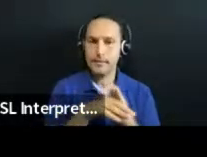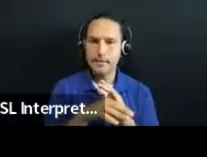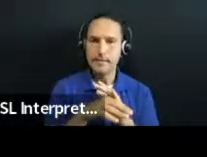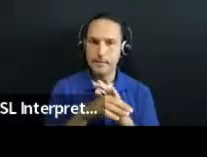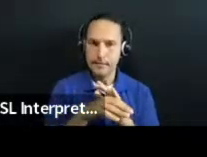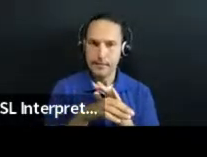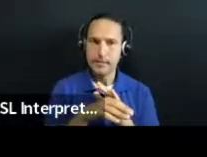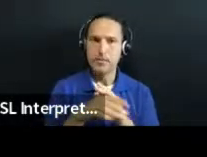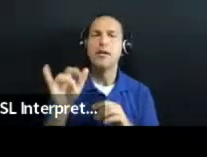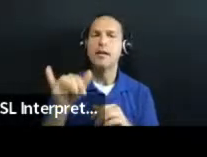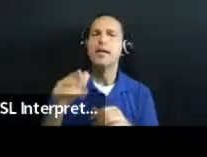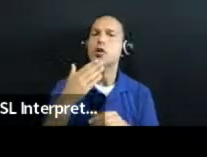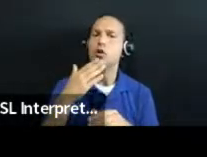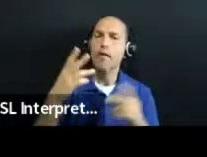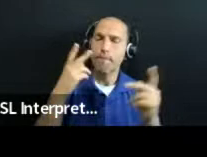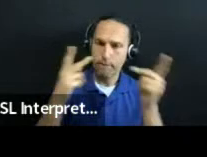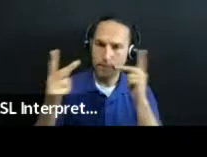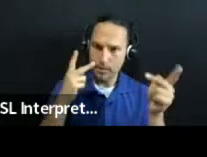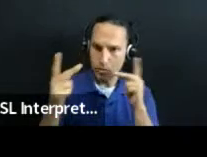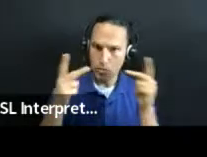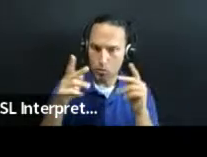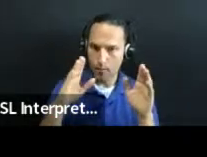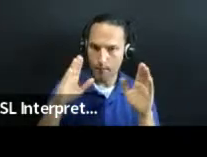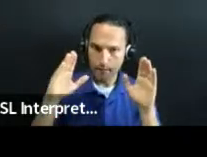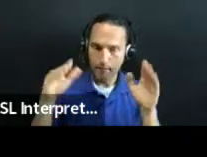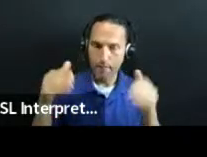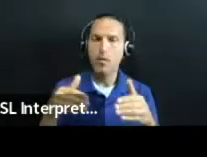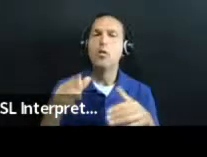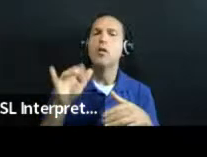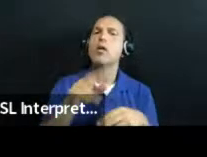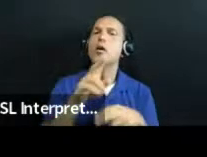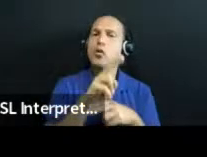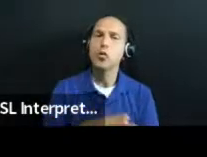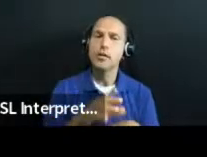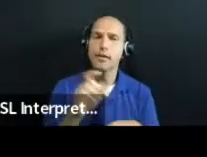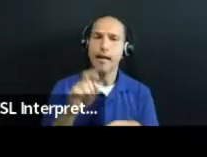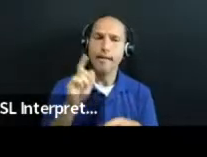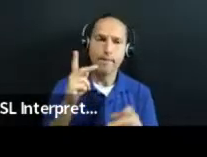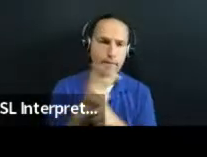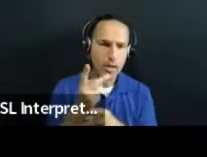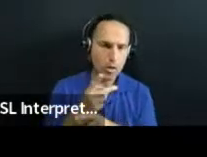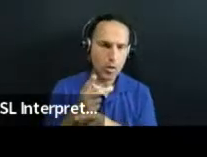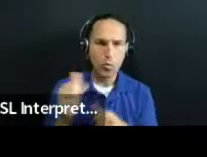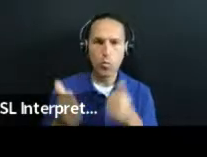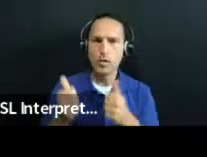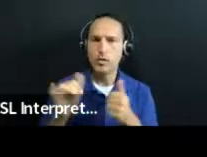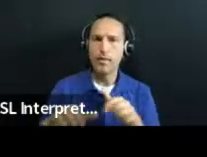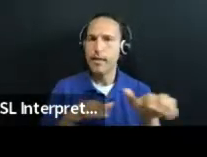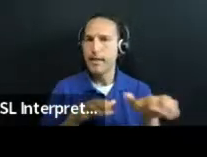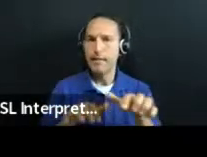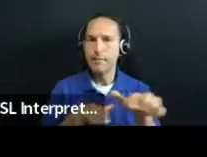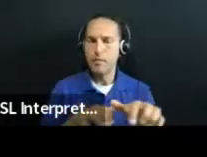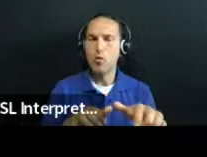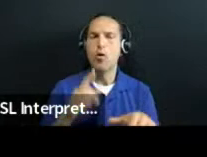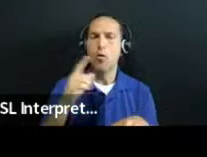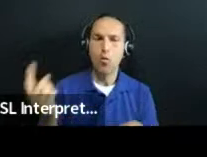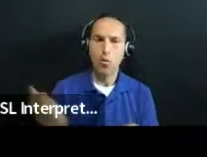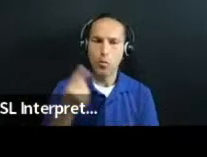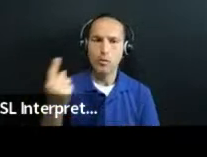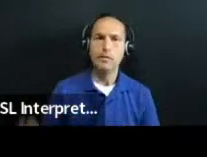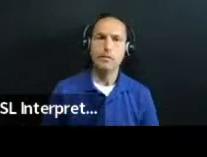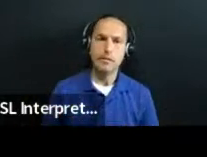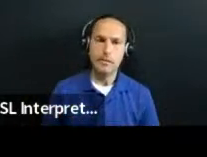a good visual focus so that users can figure out where they are, where the keyboard focus is at all times.